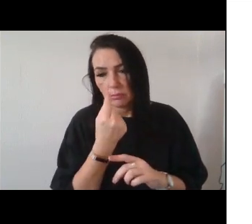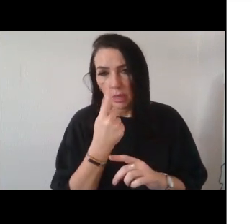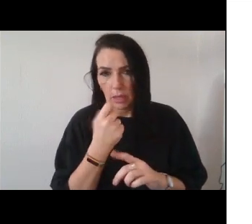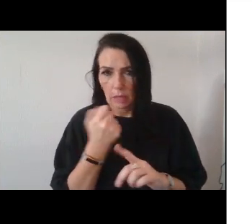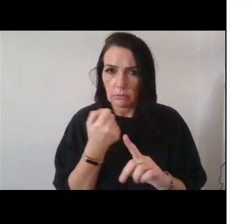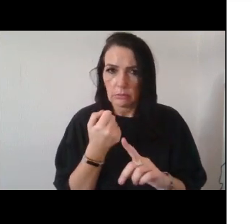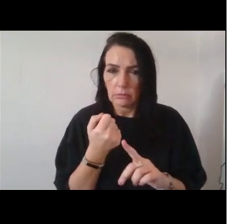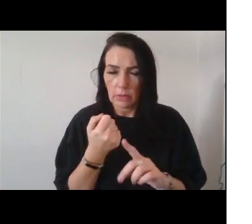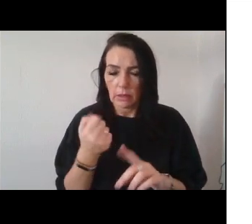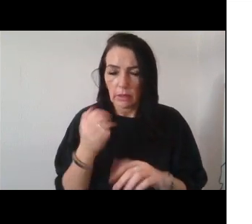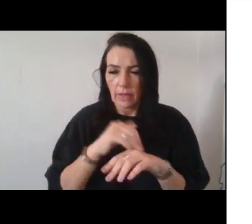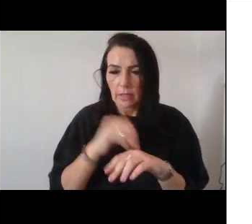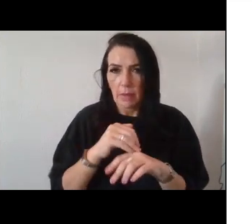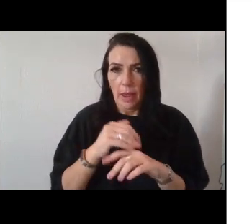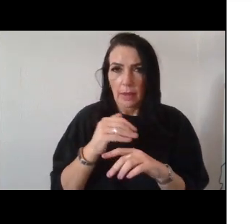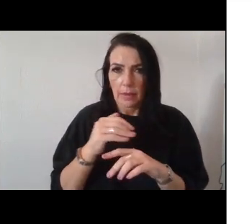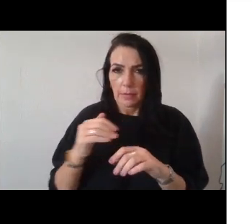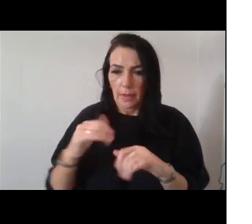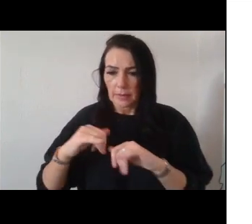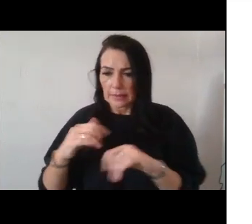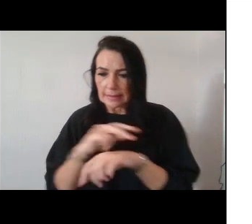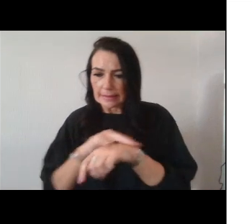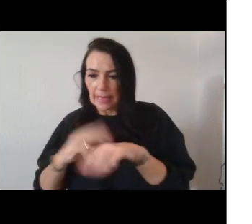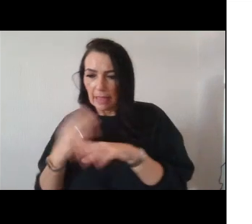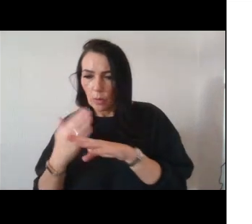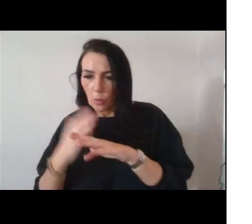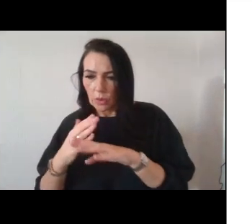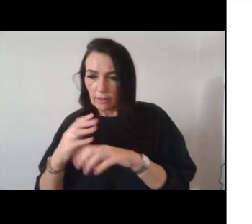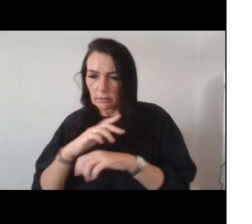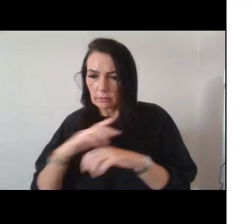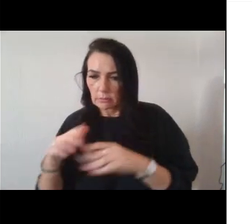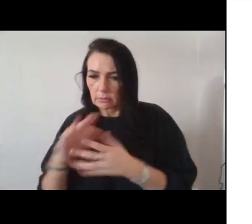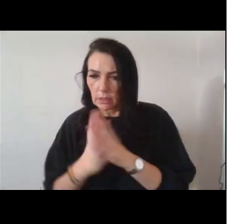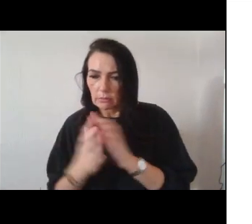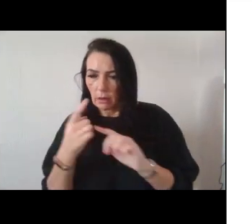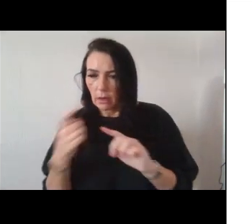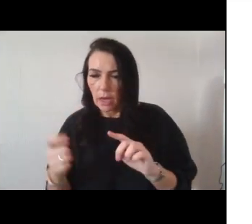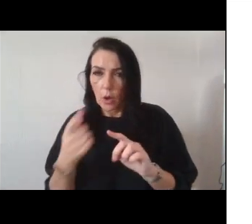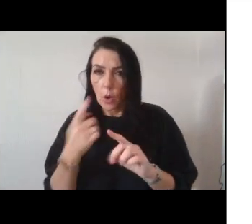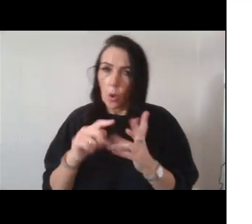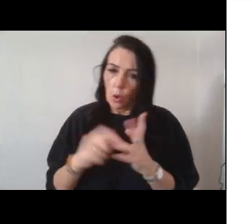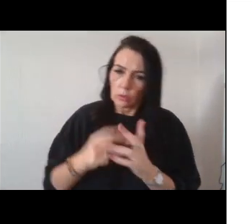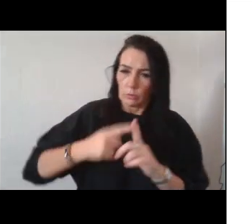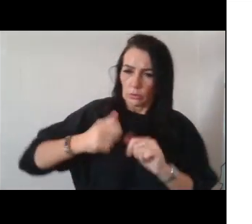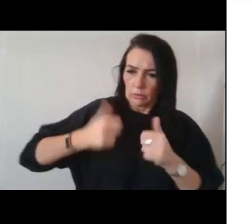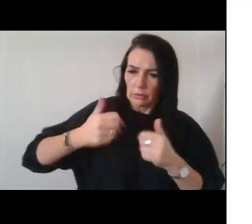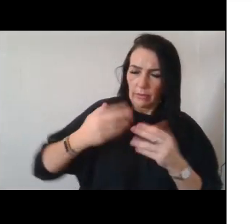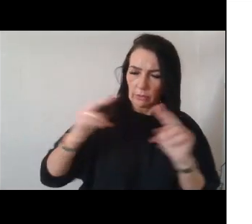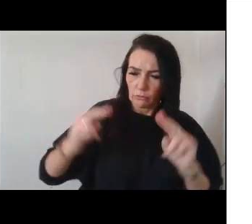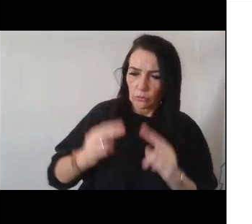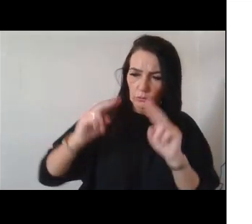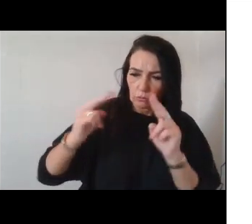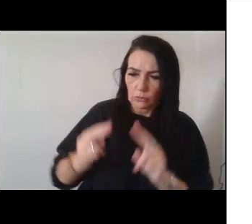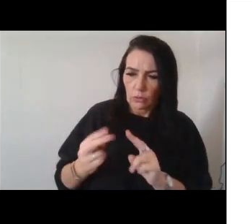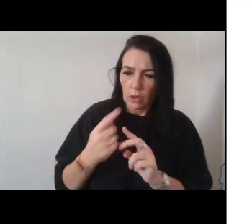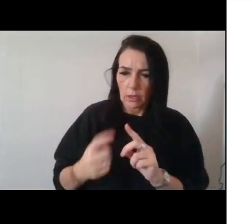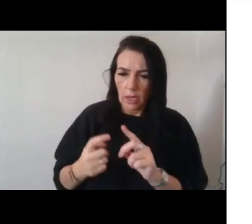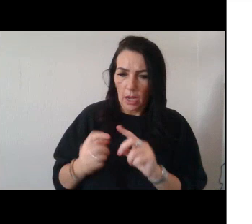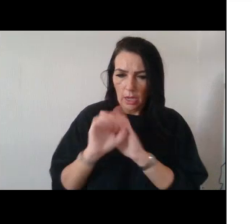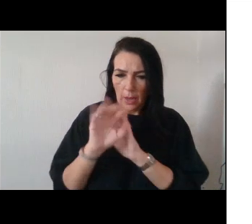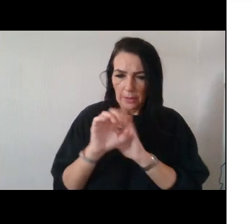the behaviours of the employees who are working in those spaces. So they can have a really positive impact in reducing our scope 2